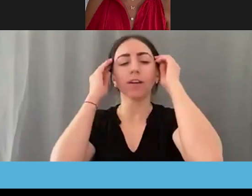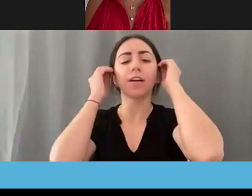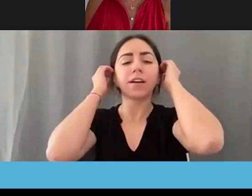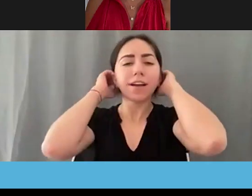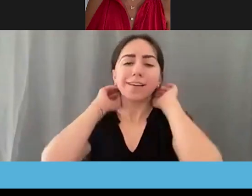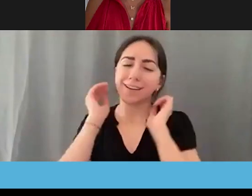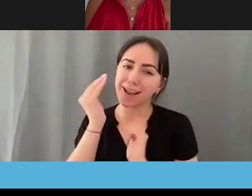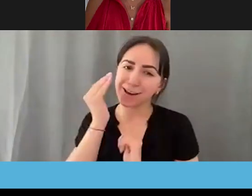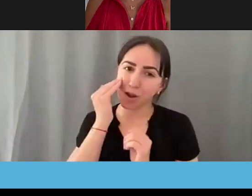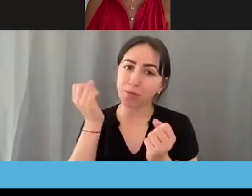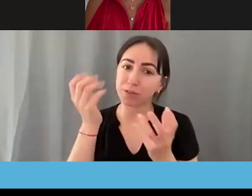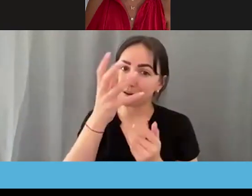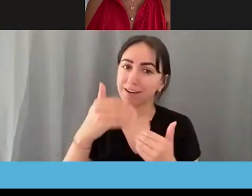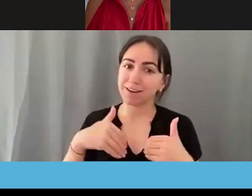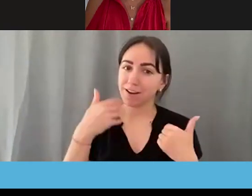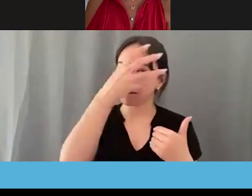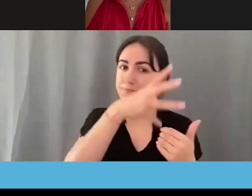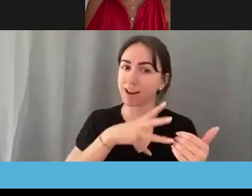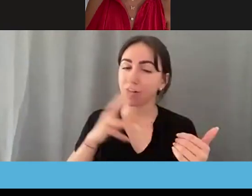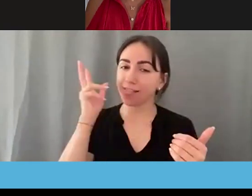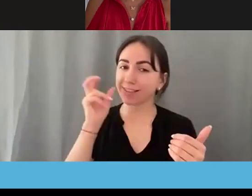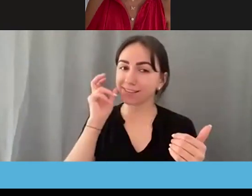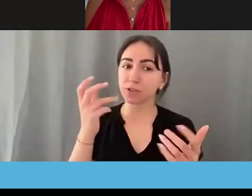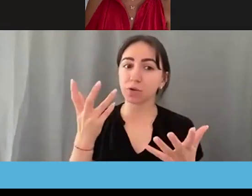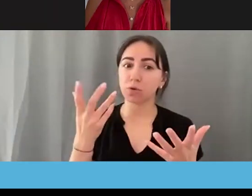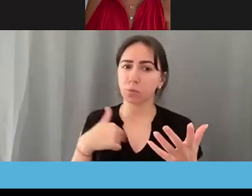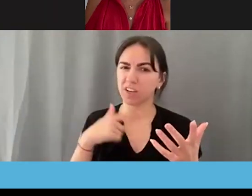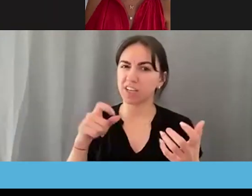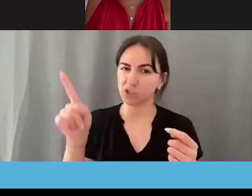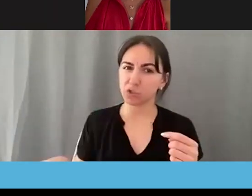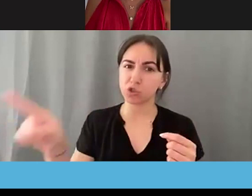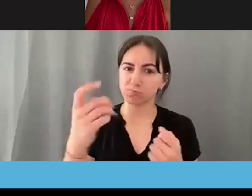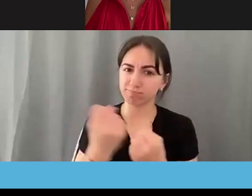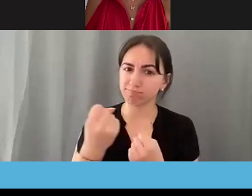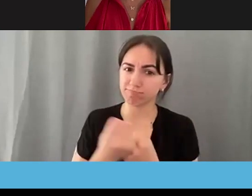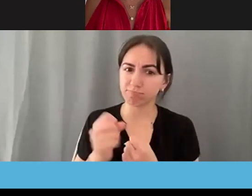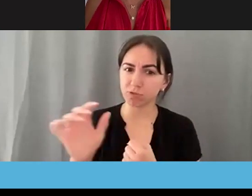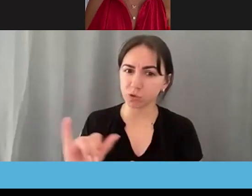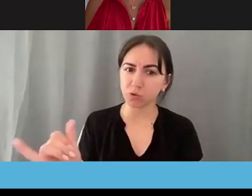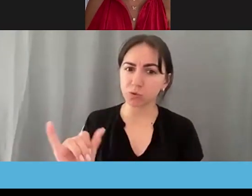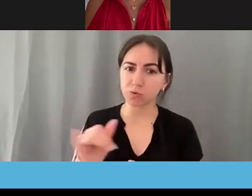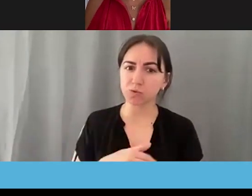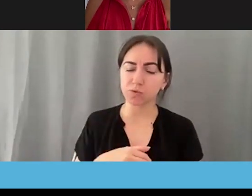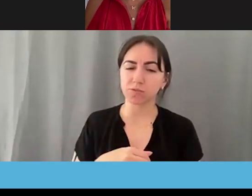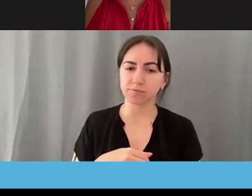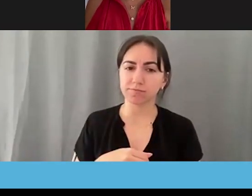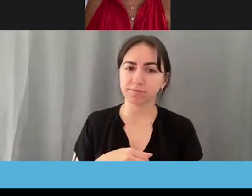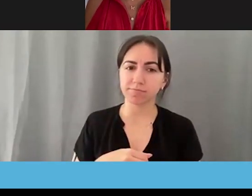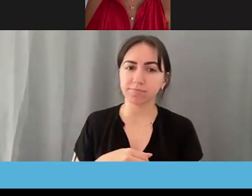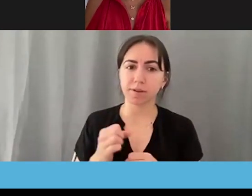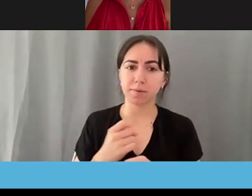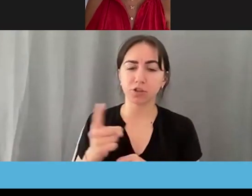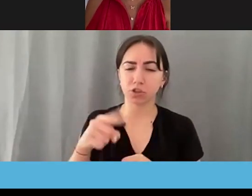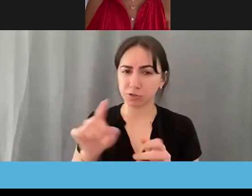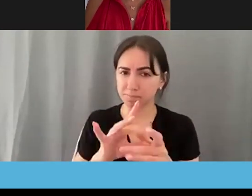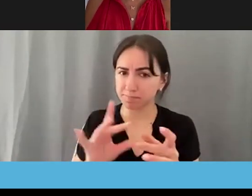there are young men that are listening as well. We need you to speak up. We need you to say something